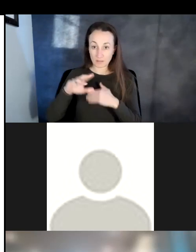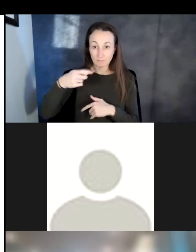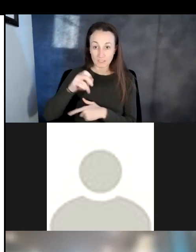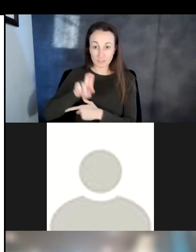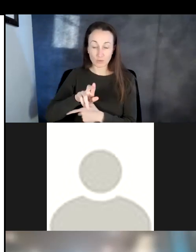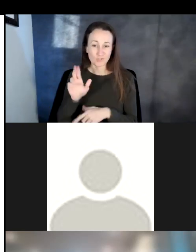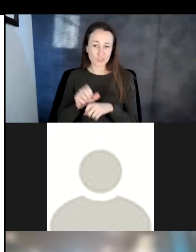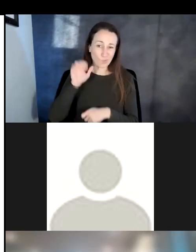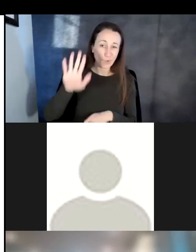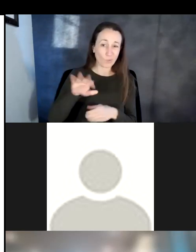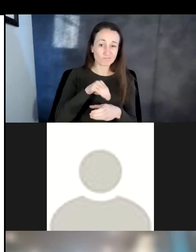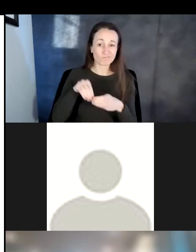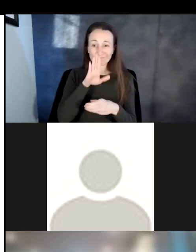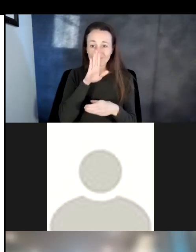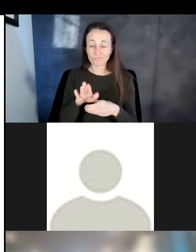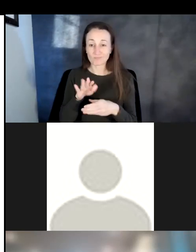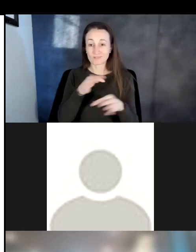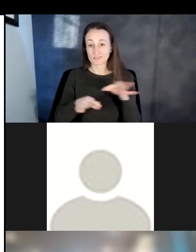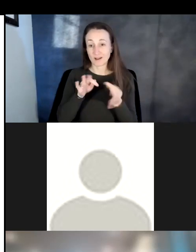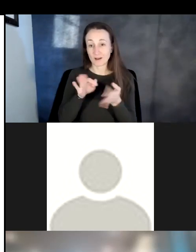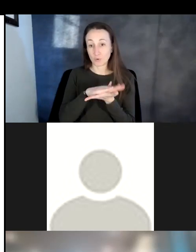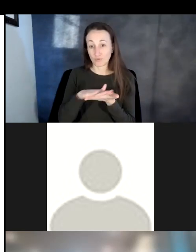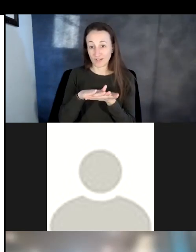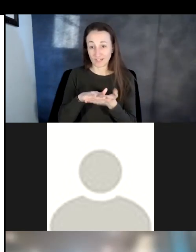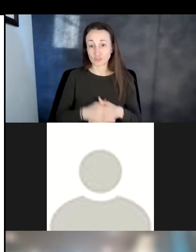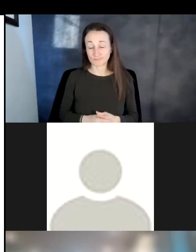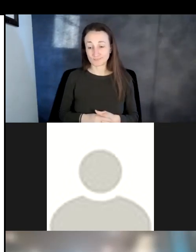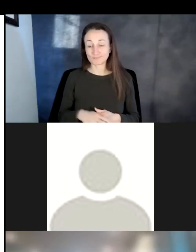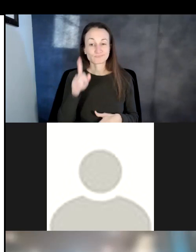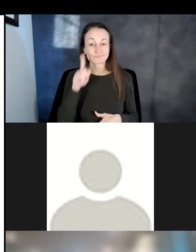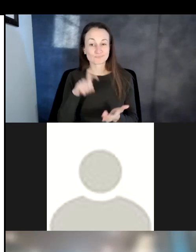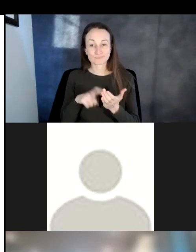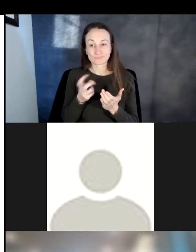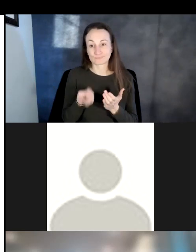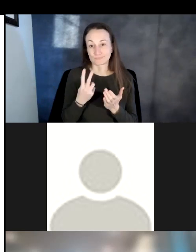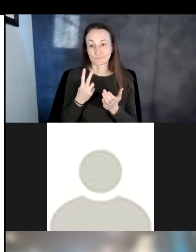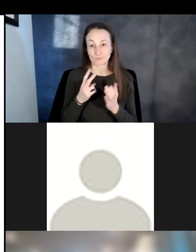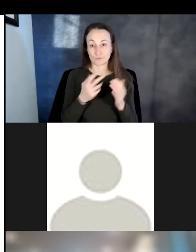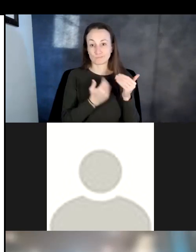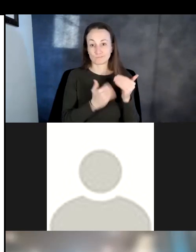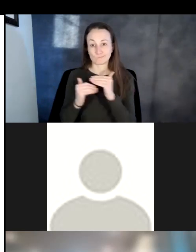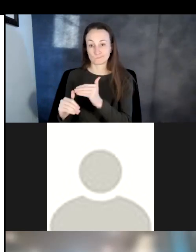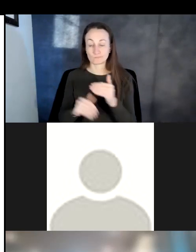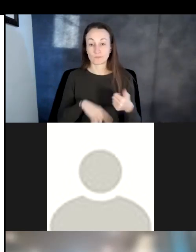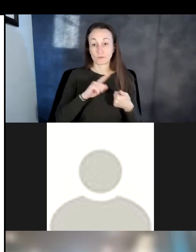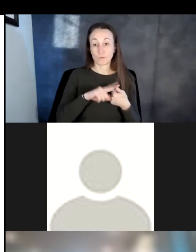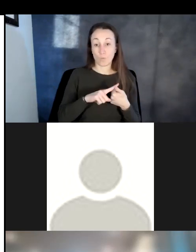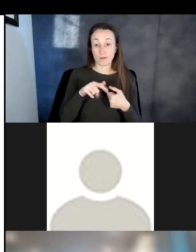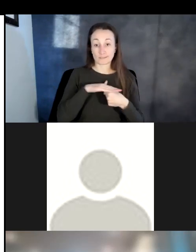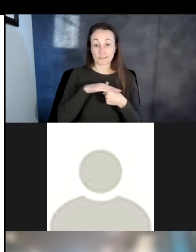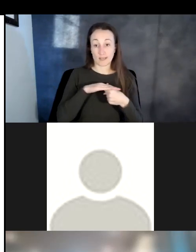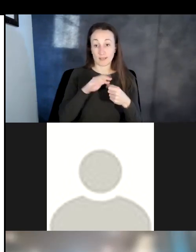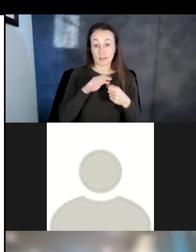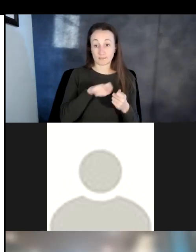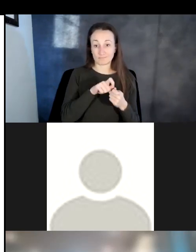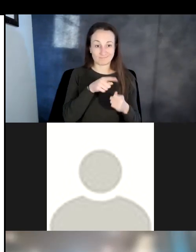in the culture directly rather than doing any purification. I'll note that there are 2 sets of primers in here. One is site-specific. So